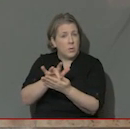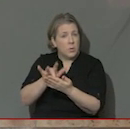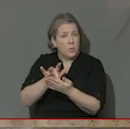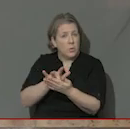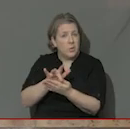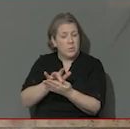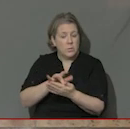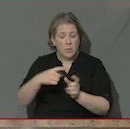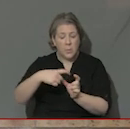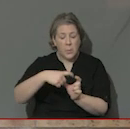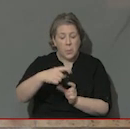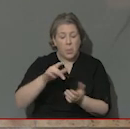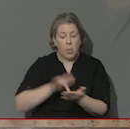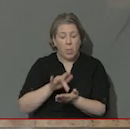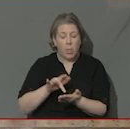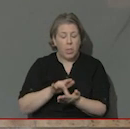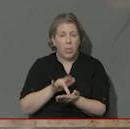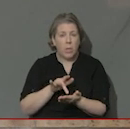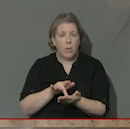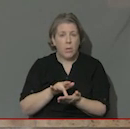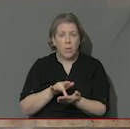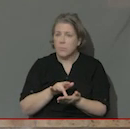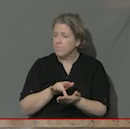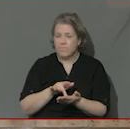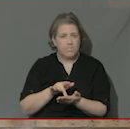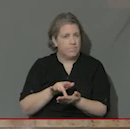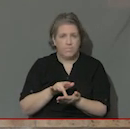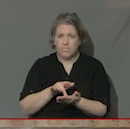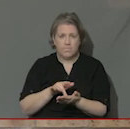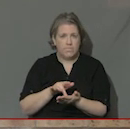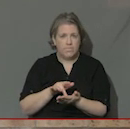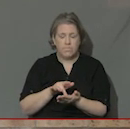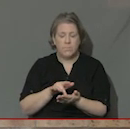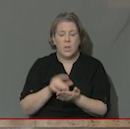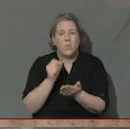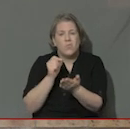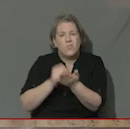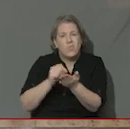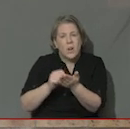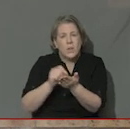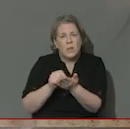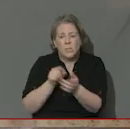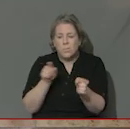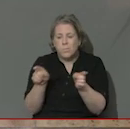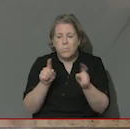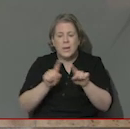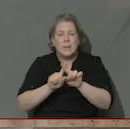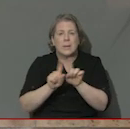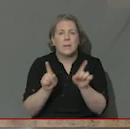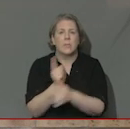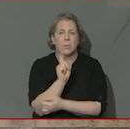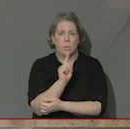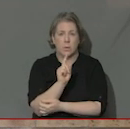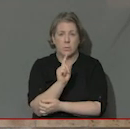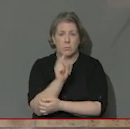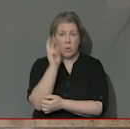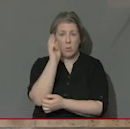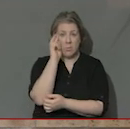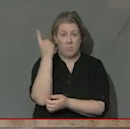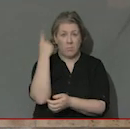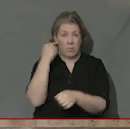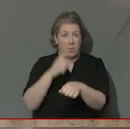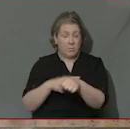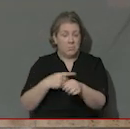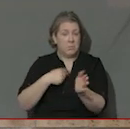your calculator just by doing. Write down the difference between the two. The previous time I showed you, if